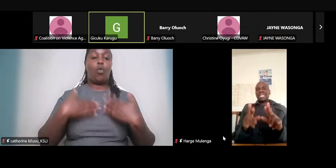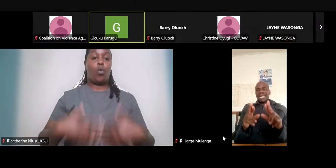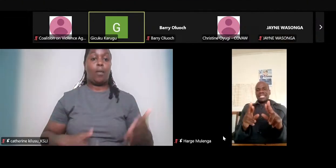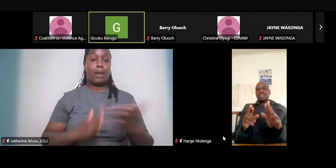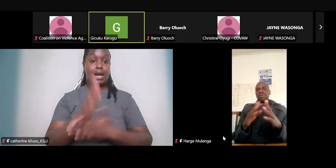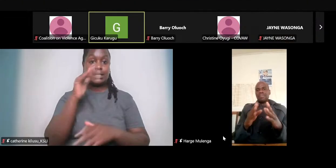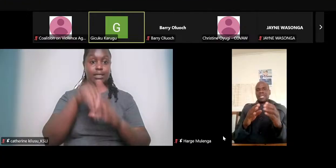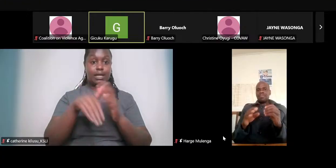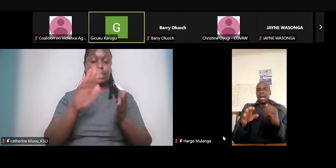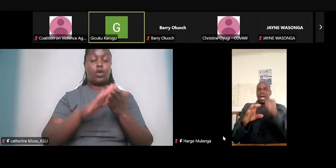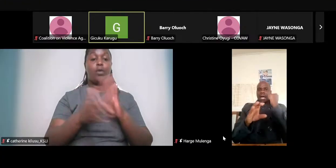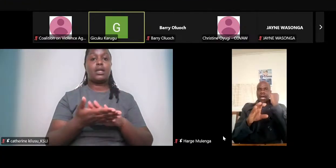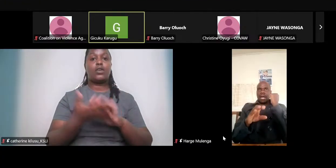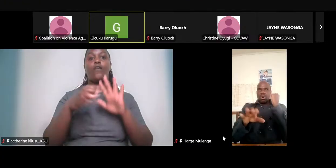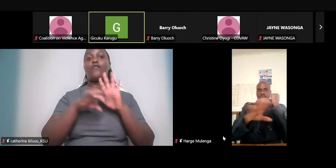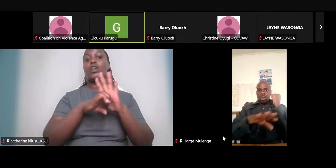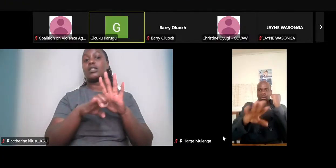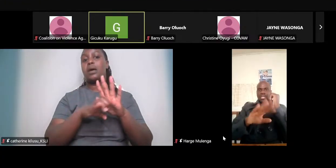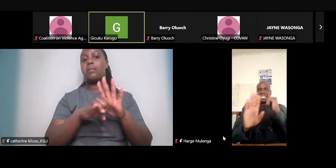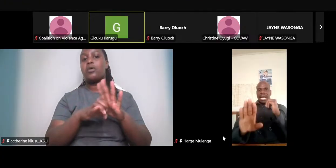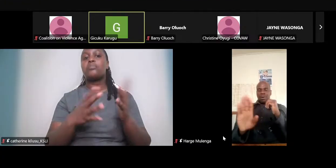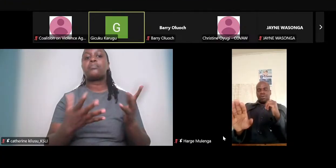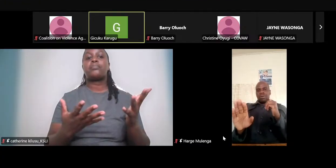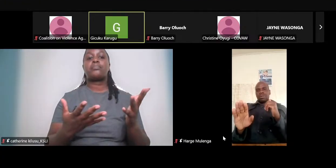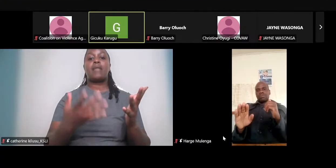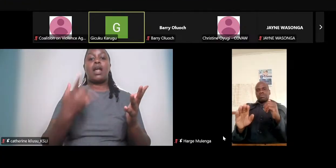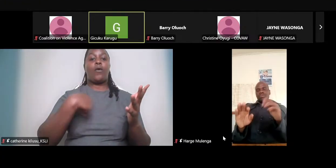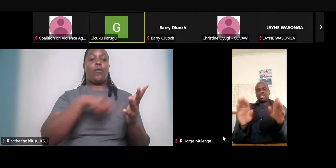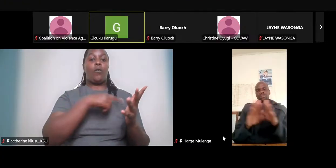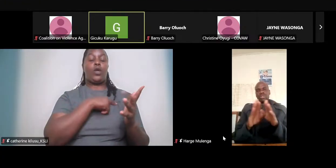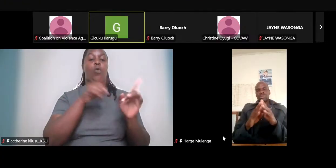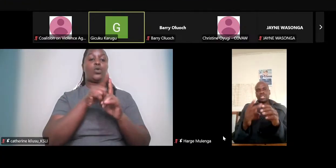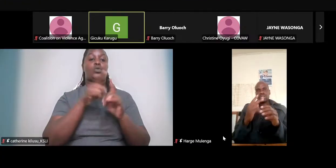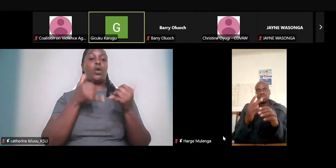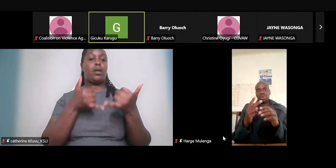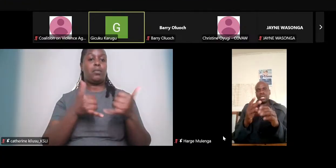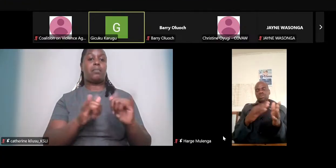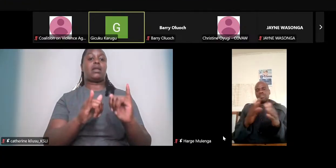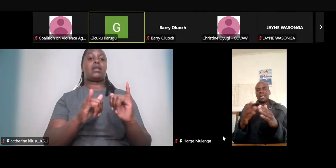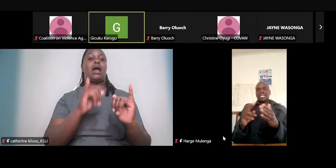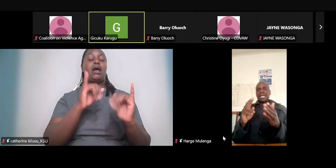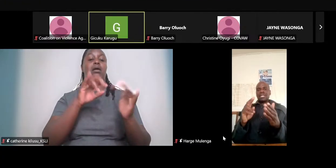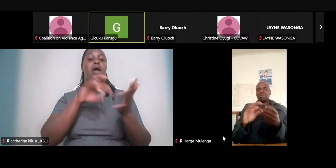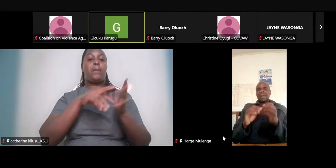communities. So, for example, we are also implementing a project that is